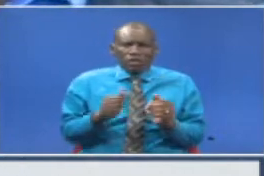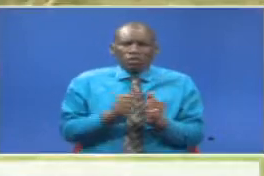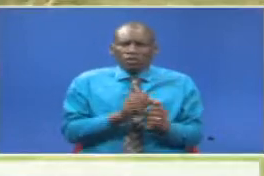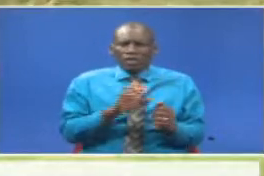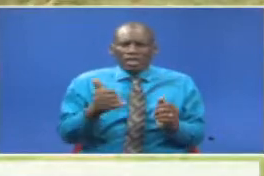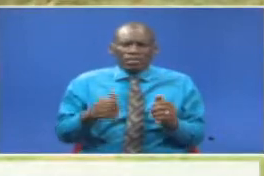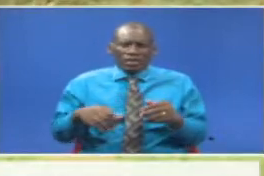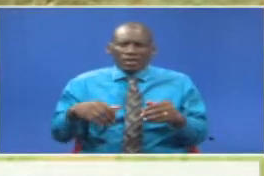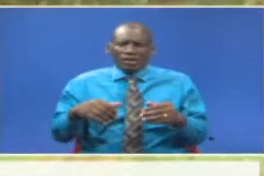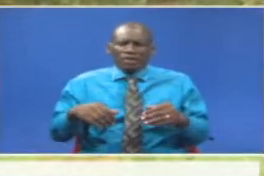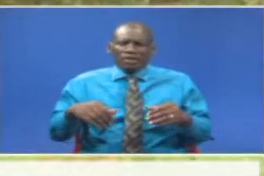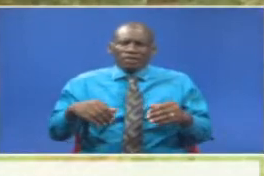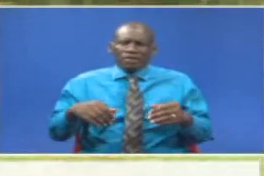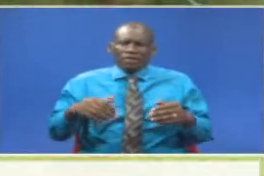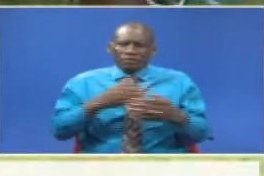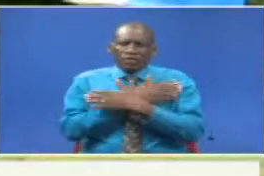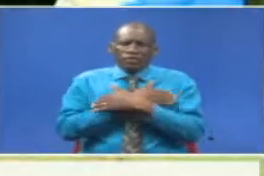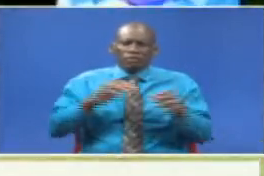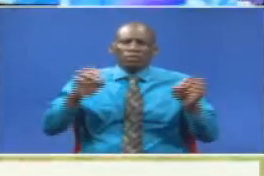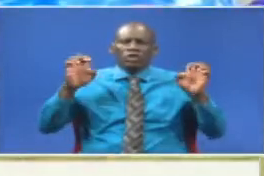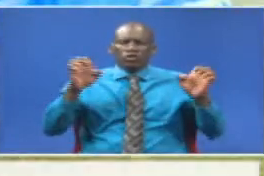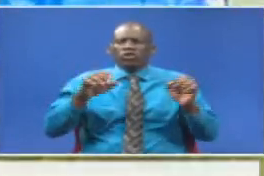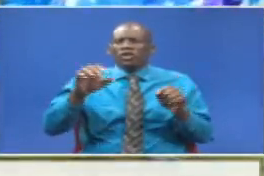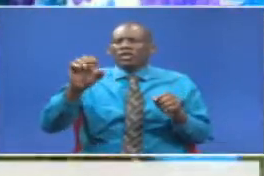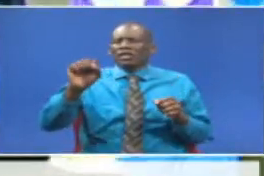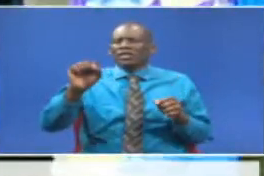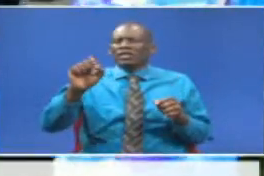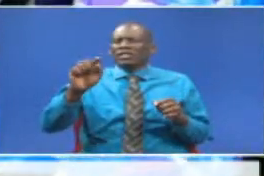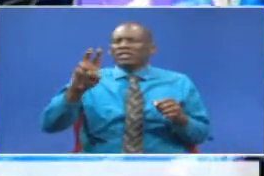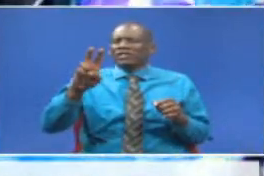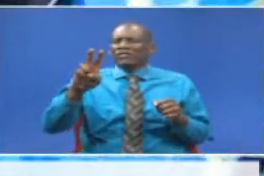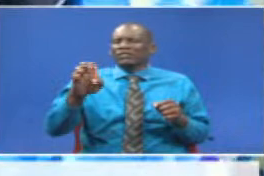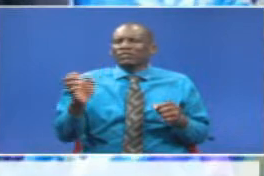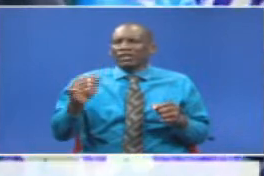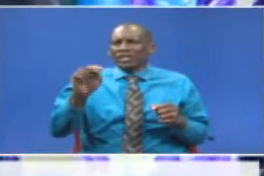washindao wa kutoka Ethiopia. Steve Kater, NTV Sport.